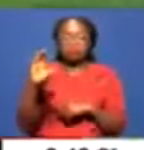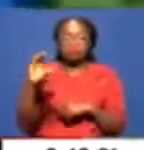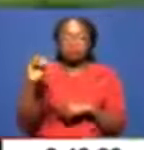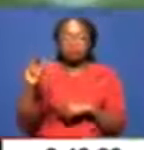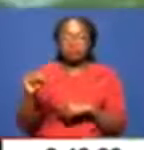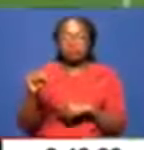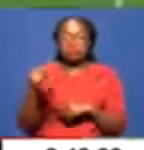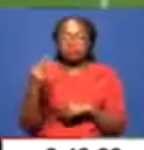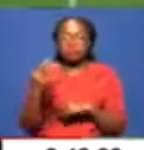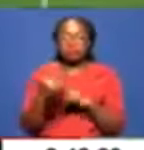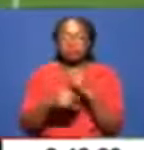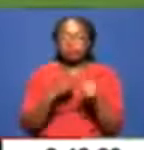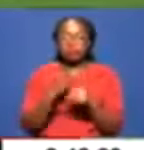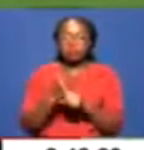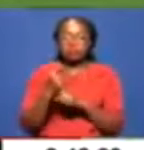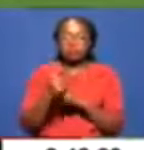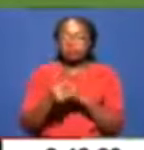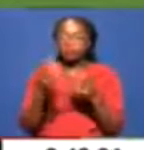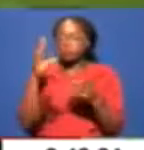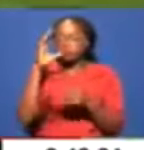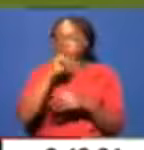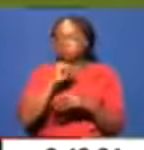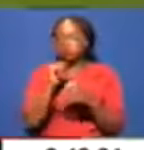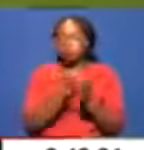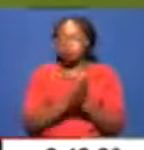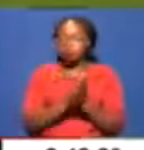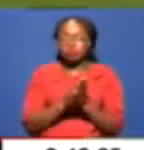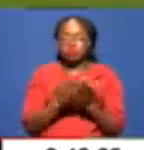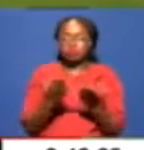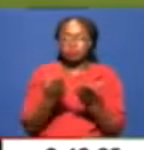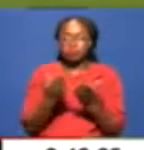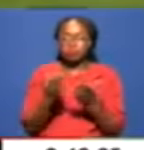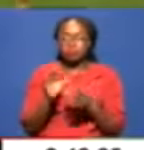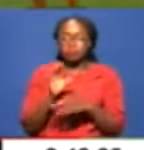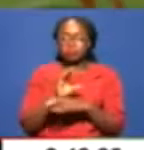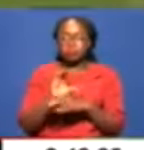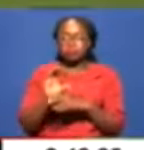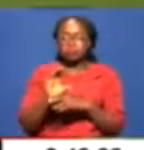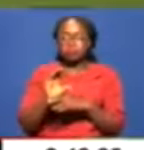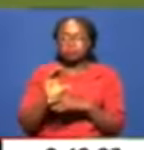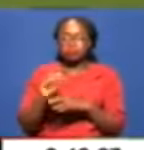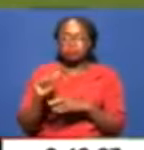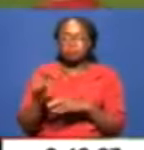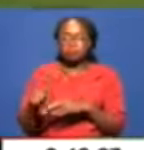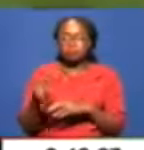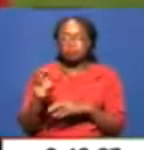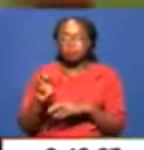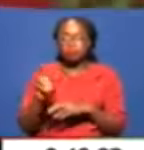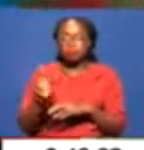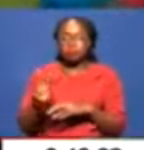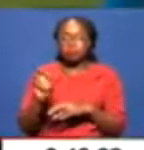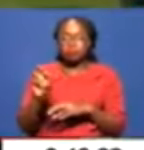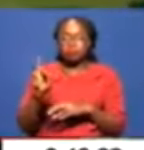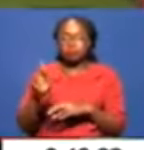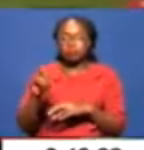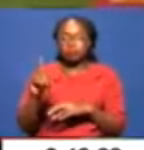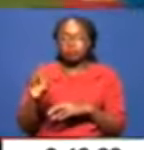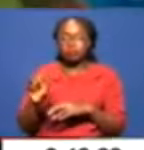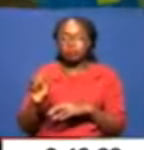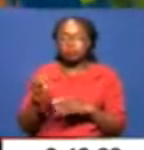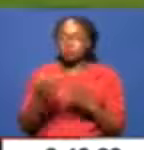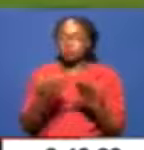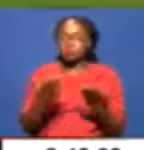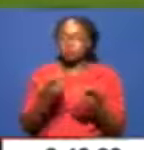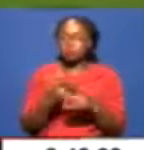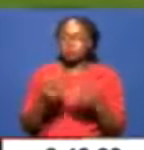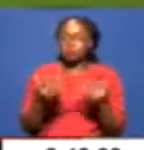31-year absence. They will face Cape Verde, who have never qualified for the FIFA World Cup but have qualified for three Africa